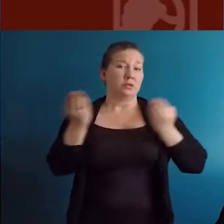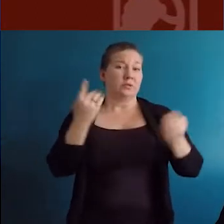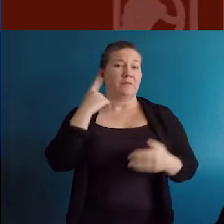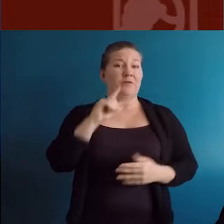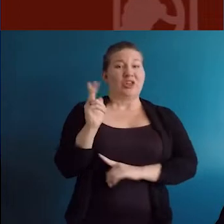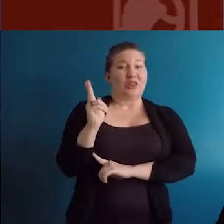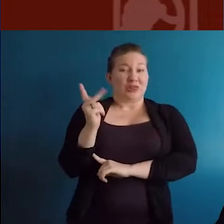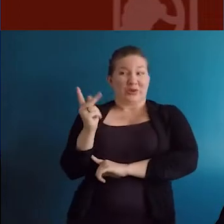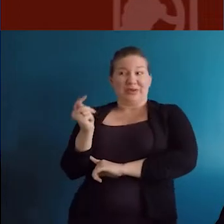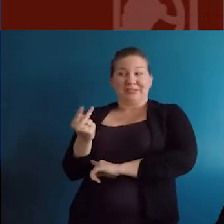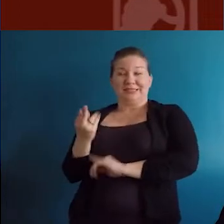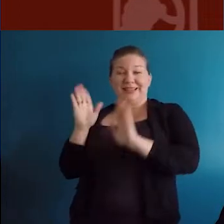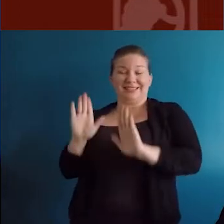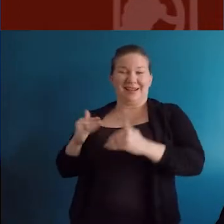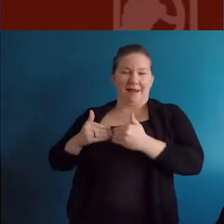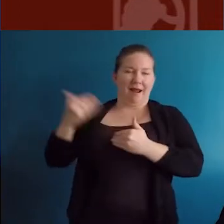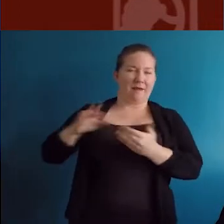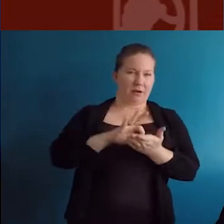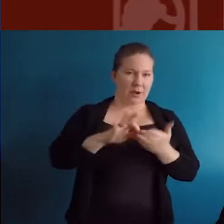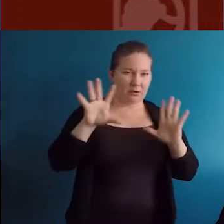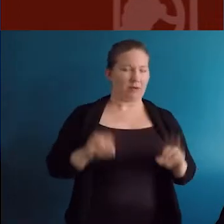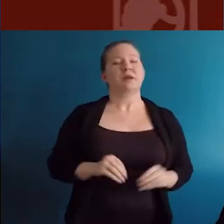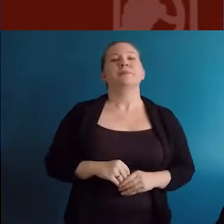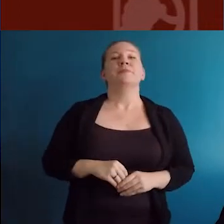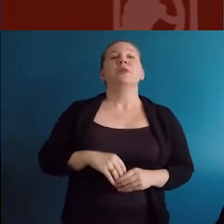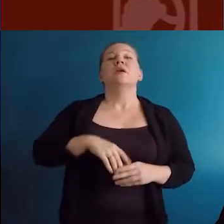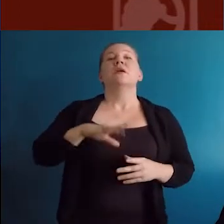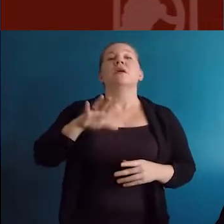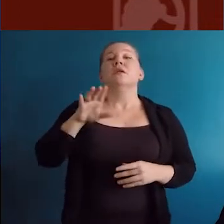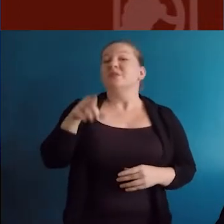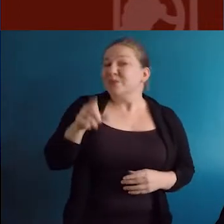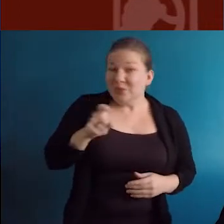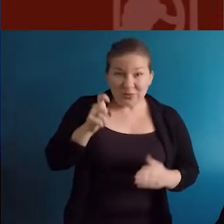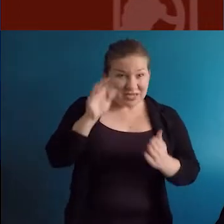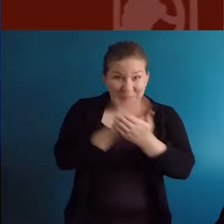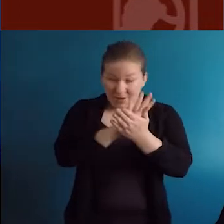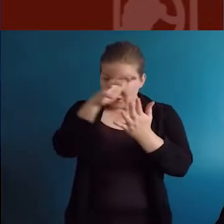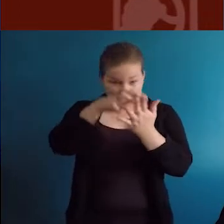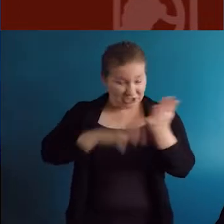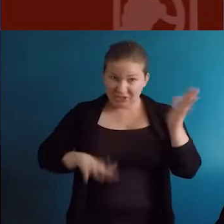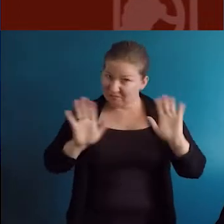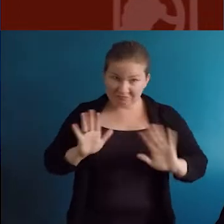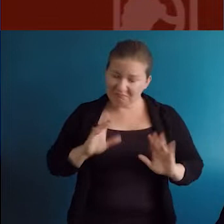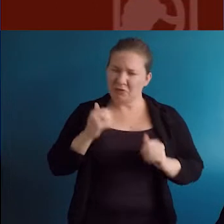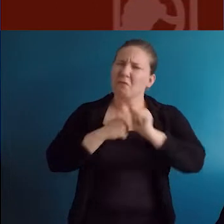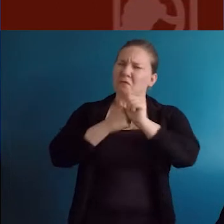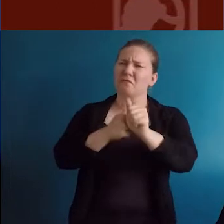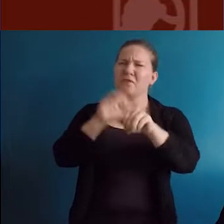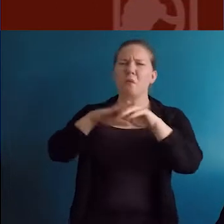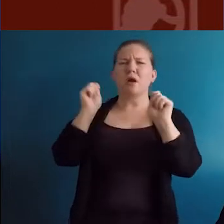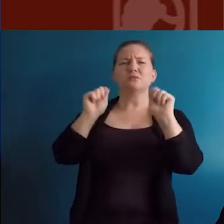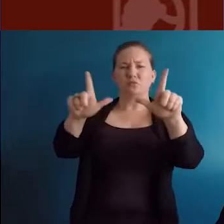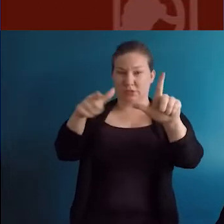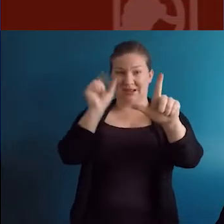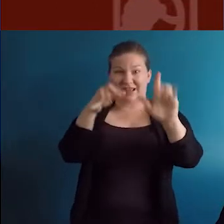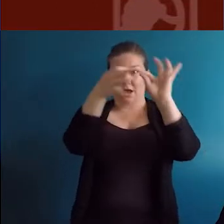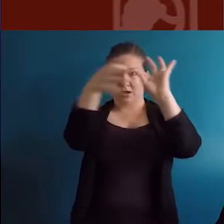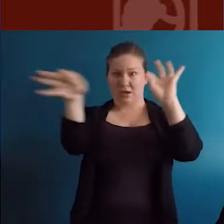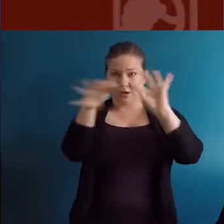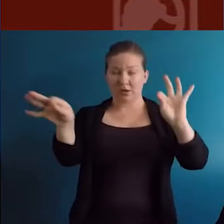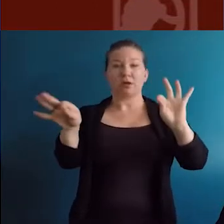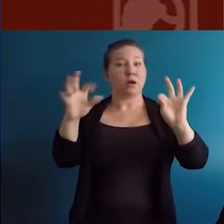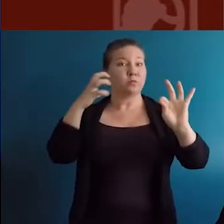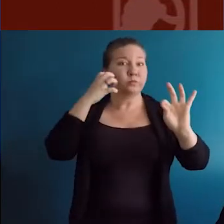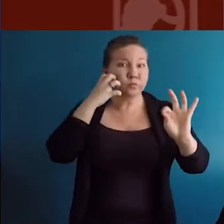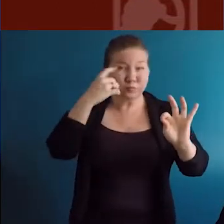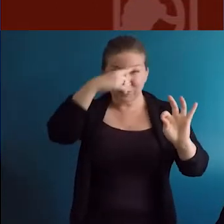after Pentecost. You won't need a bulletin, just follow along with the service on the screen. The words in bold are the ones we'll all